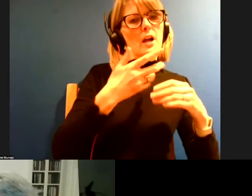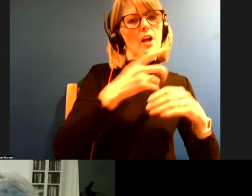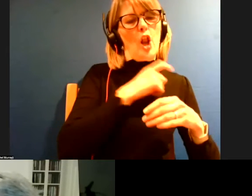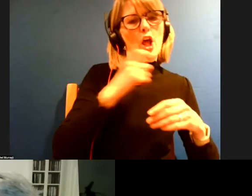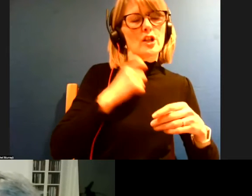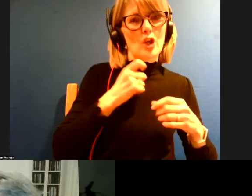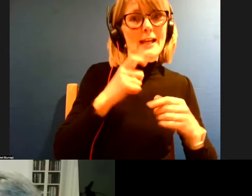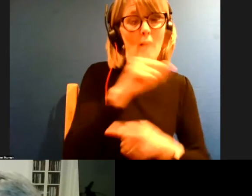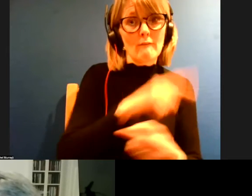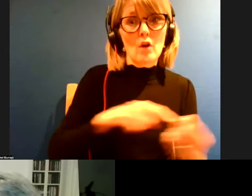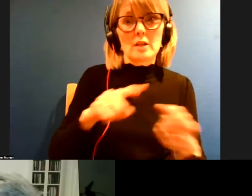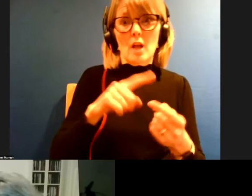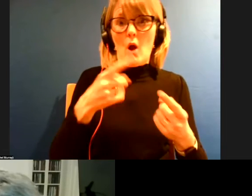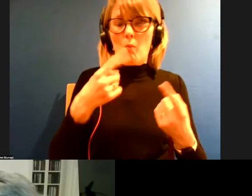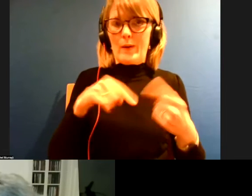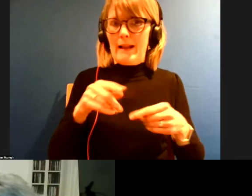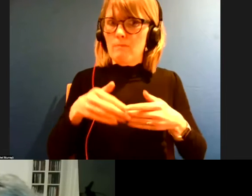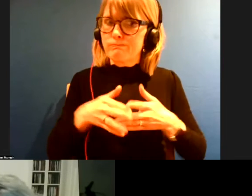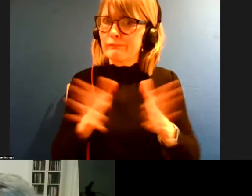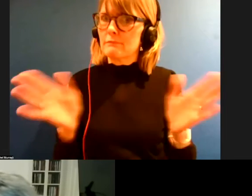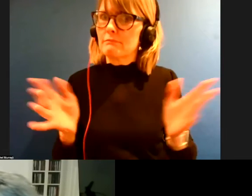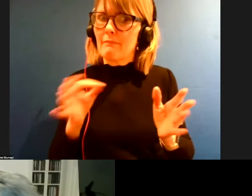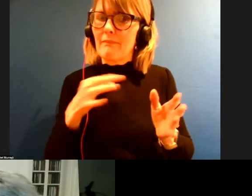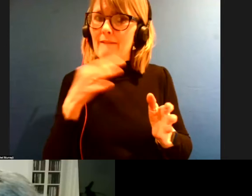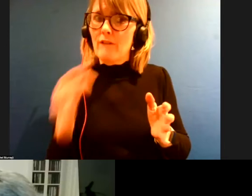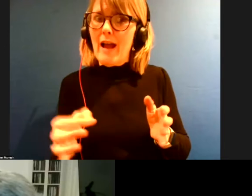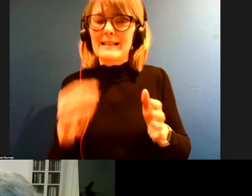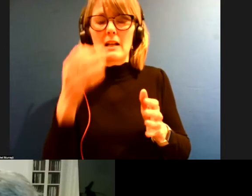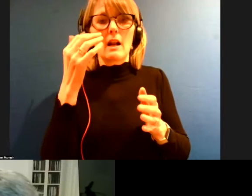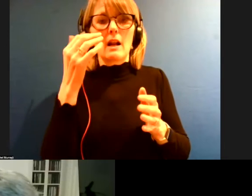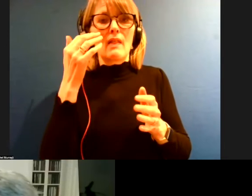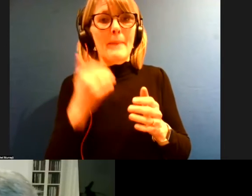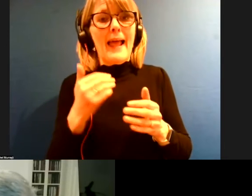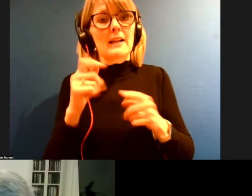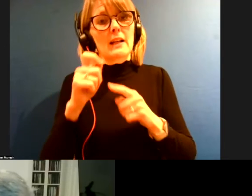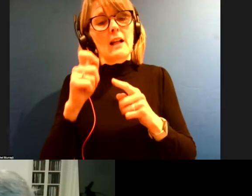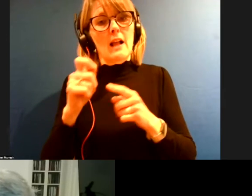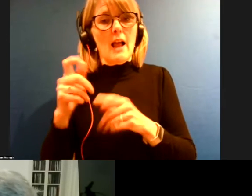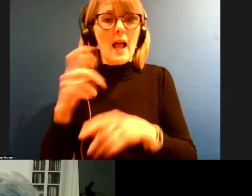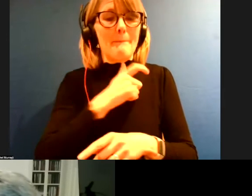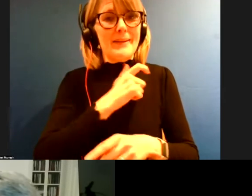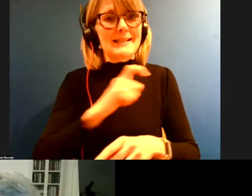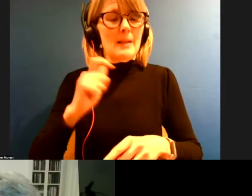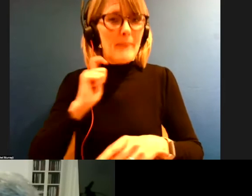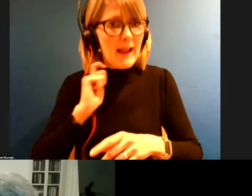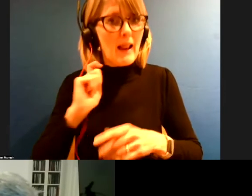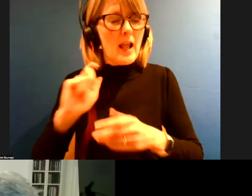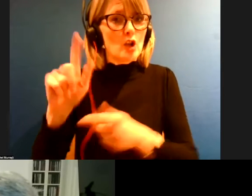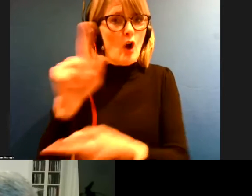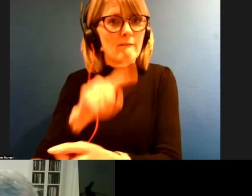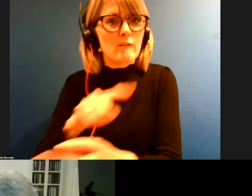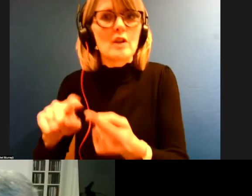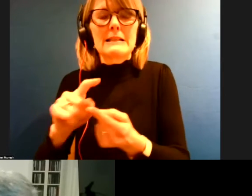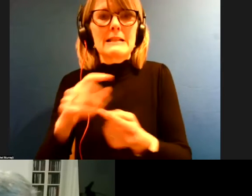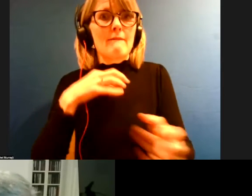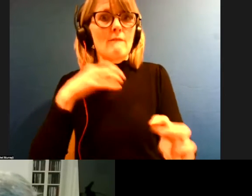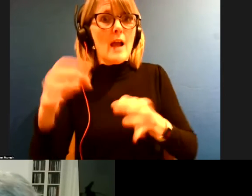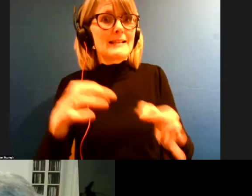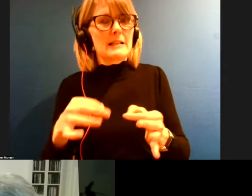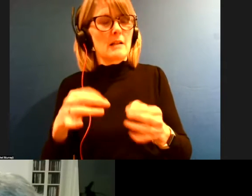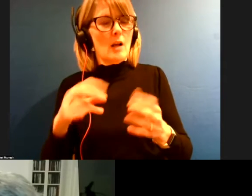invited the Black Episcopalians conference, and we ran it in a completely different way. No speakers.